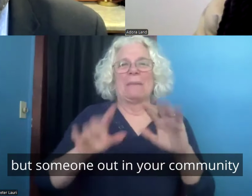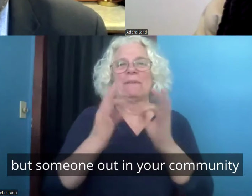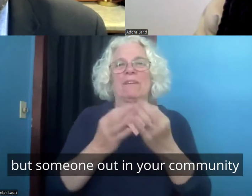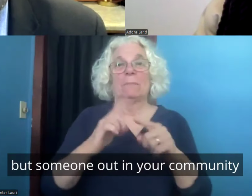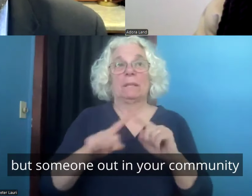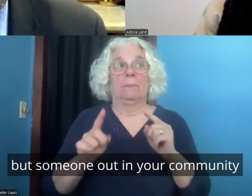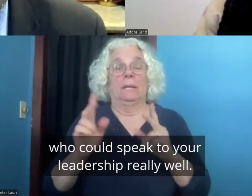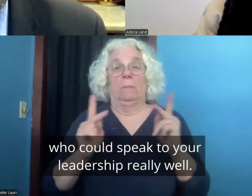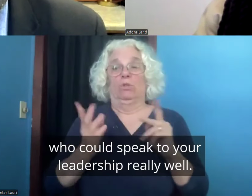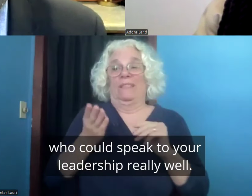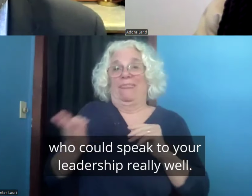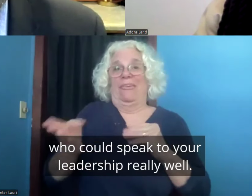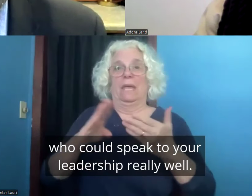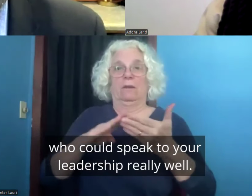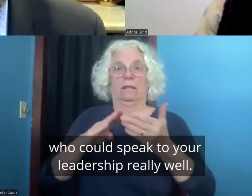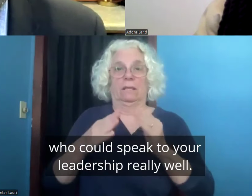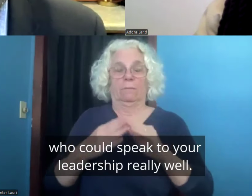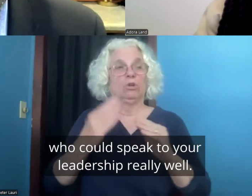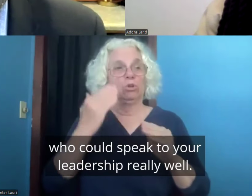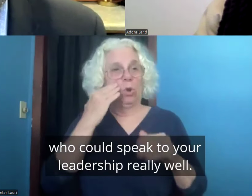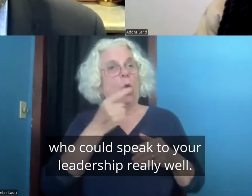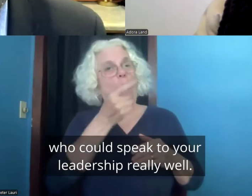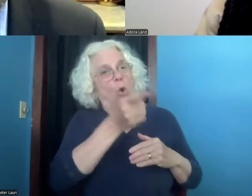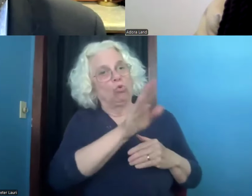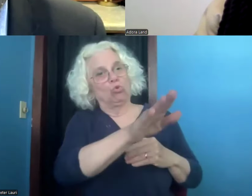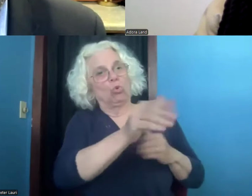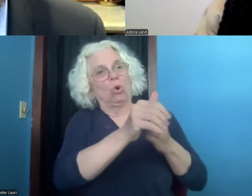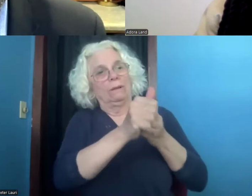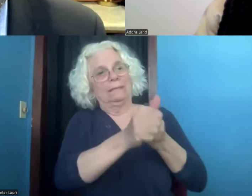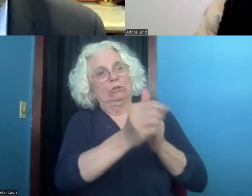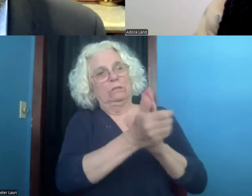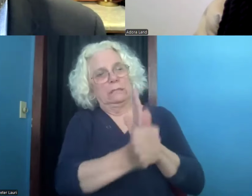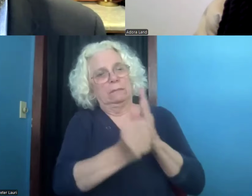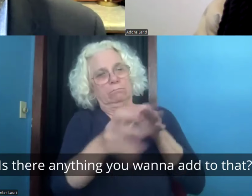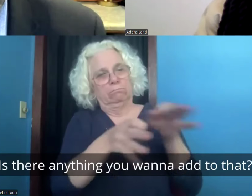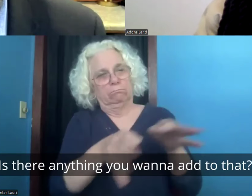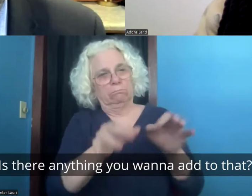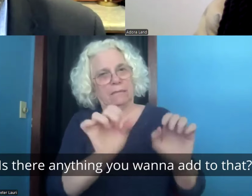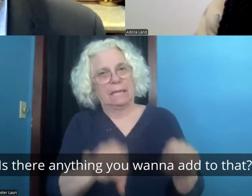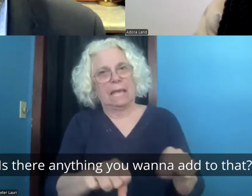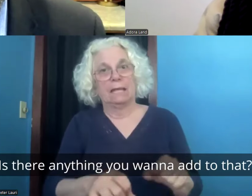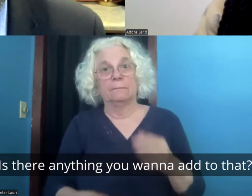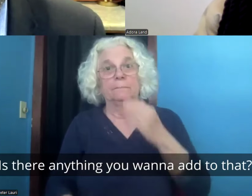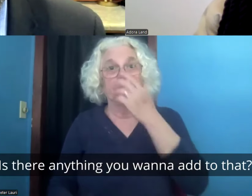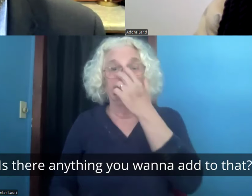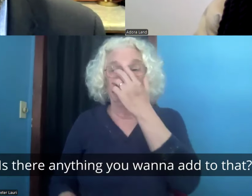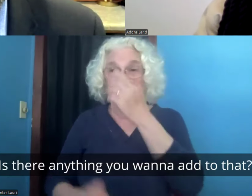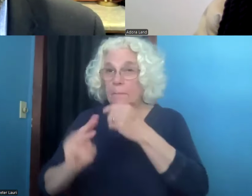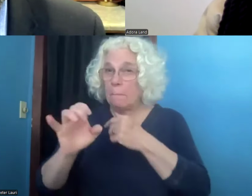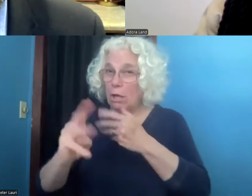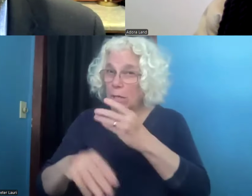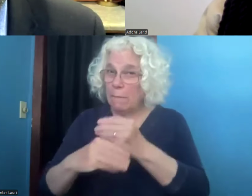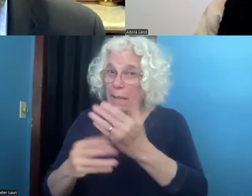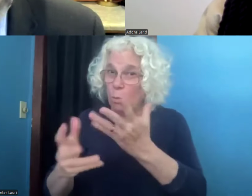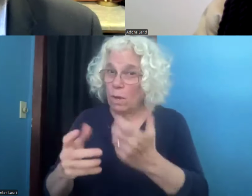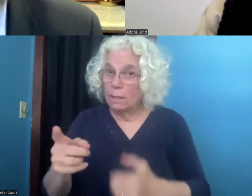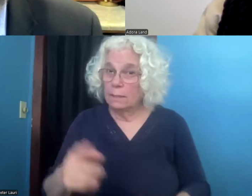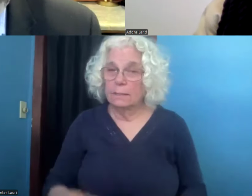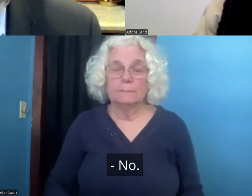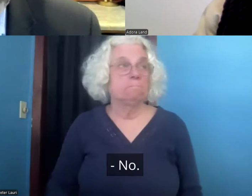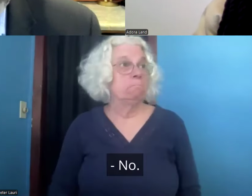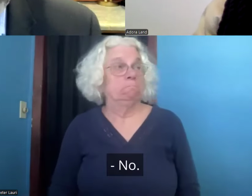someone out in your community who could speak to your leadership really well. Is there anything you want to add to that?